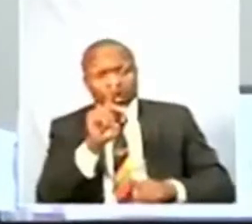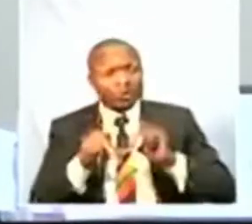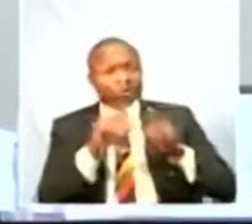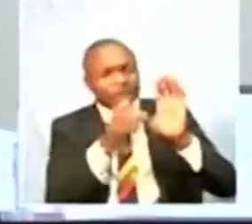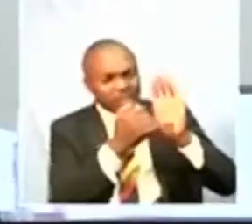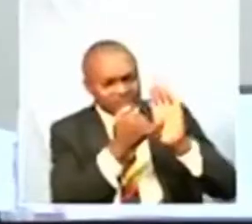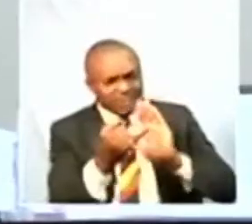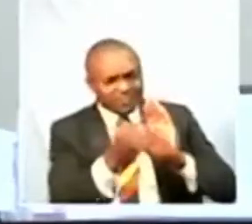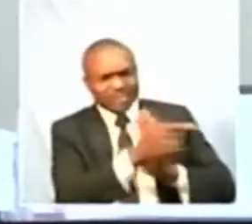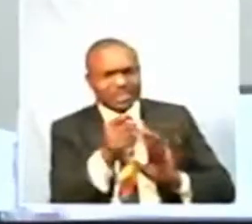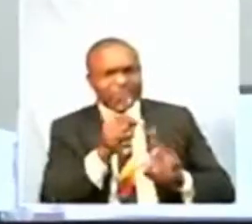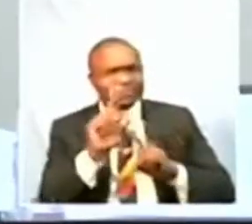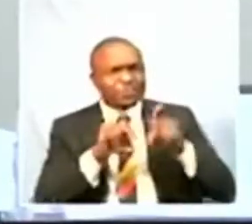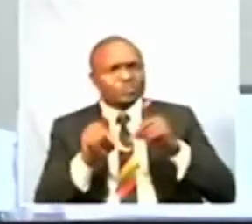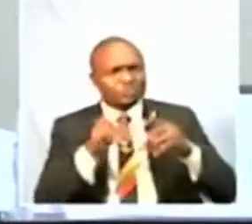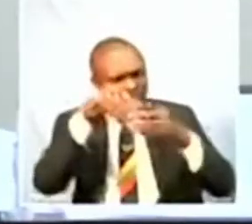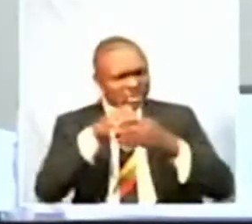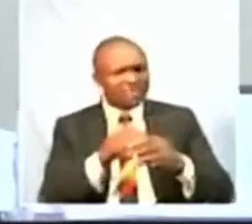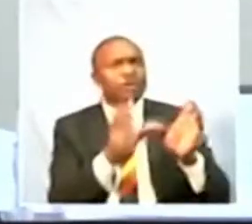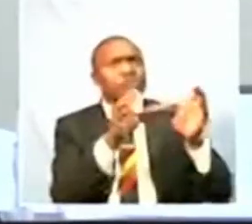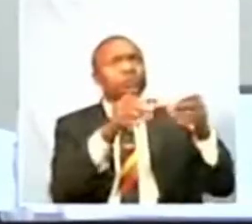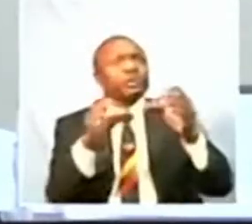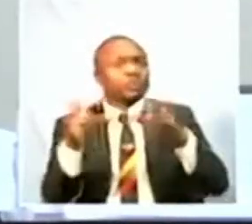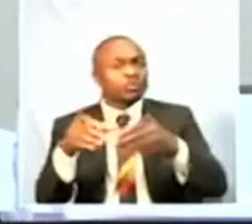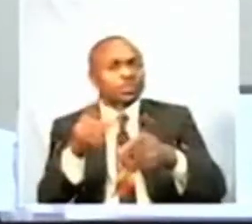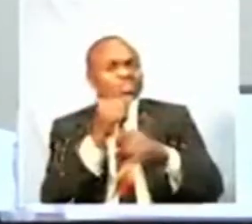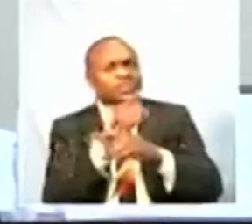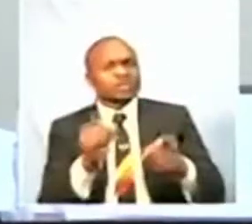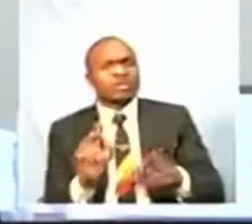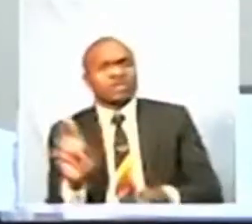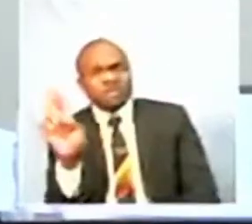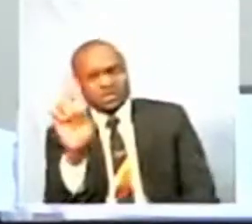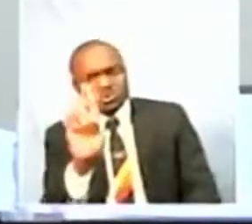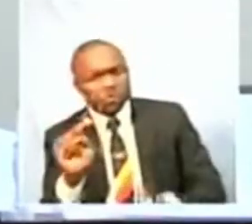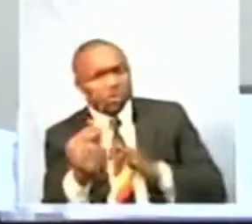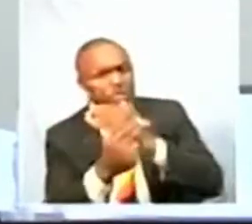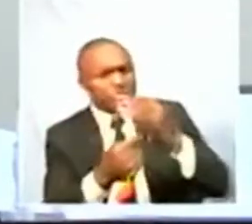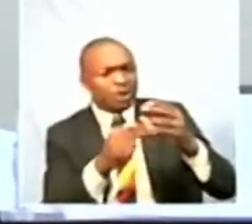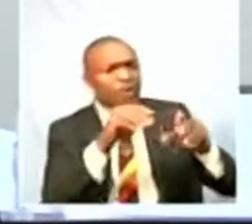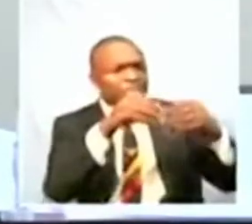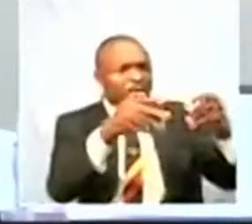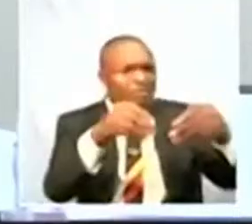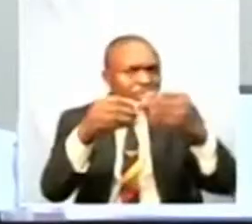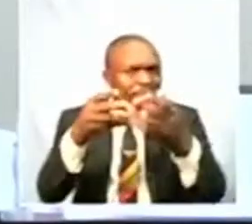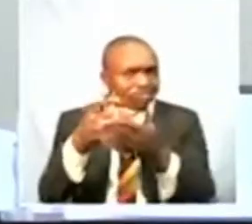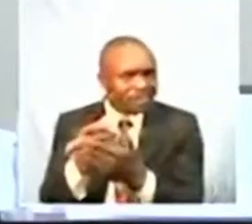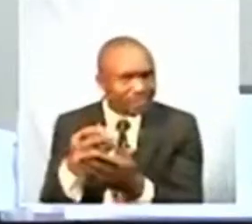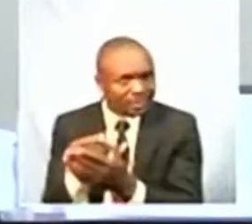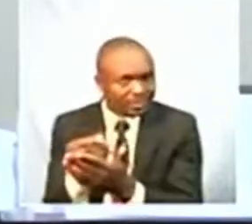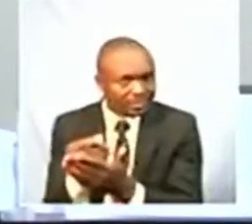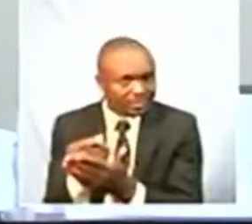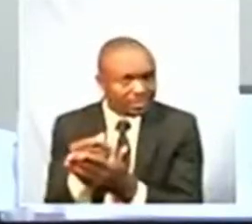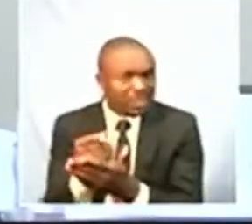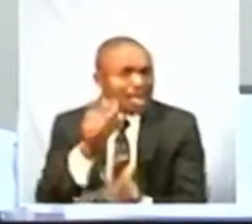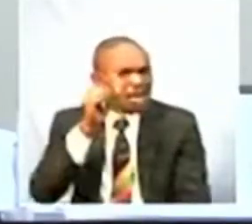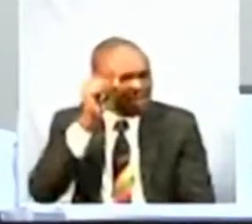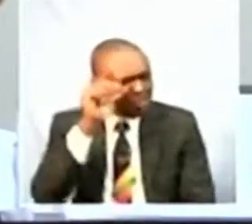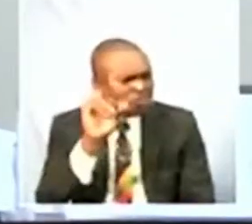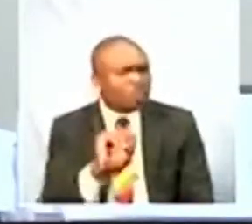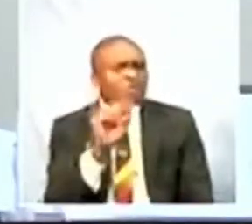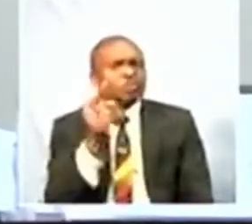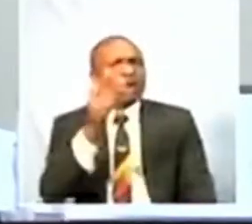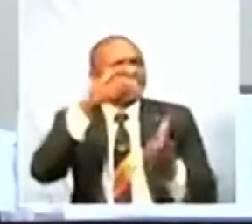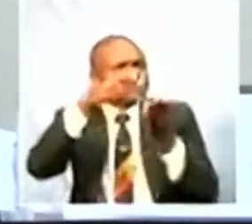these people in your communities. You are just using the bank to disburse the money. No one is